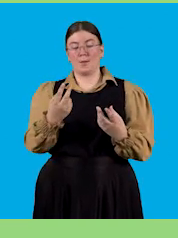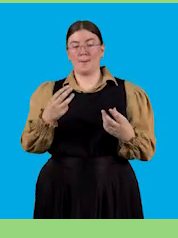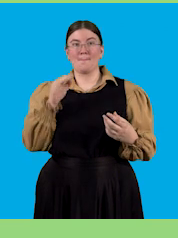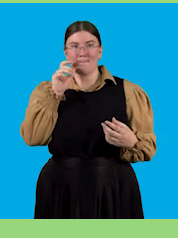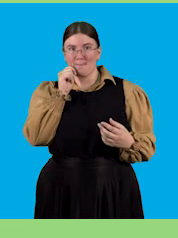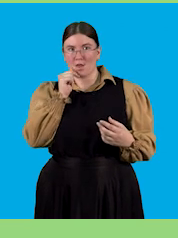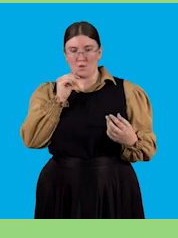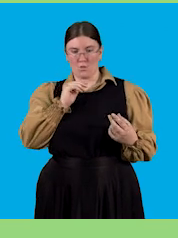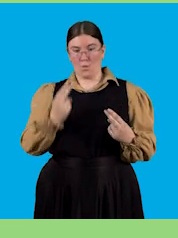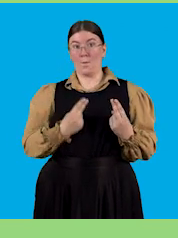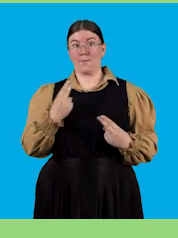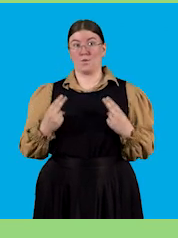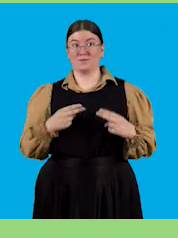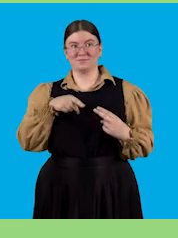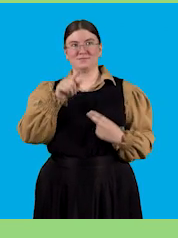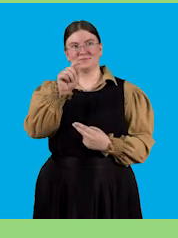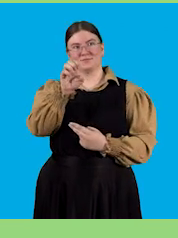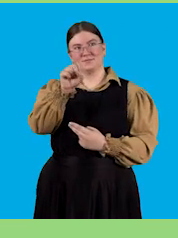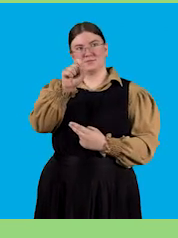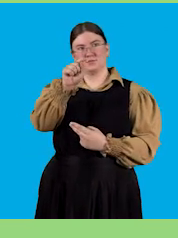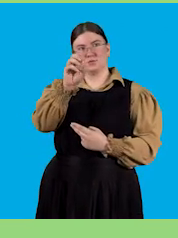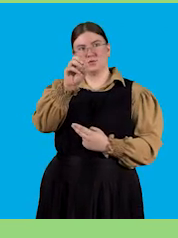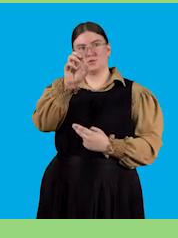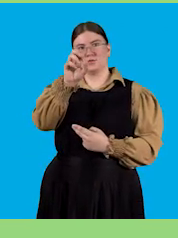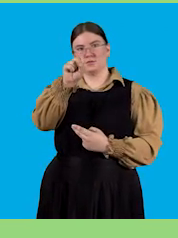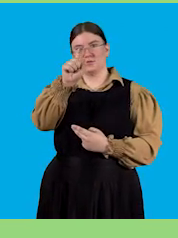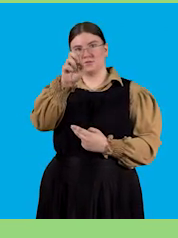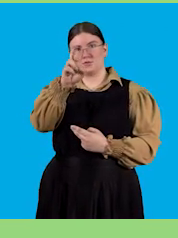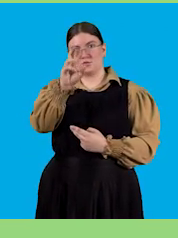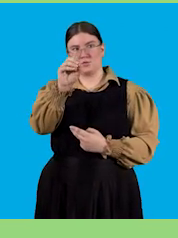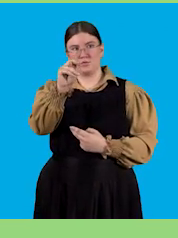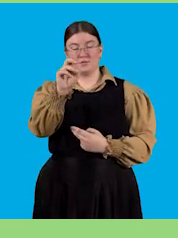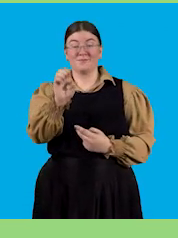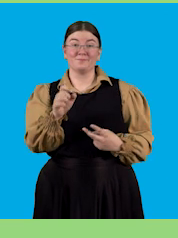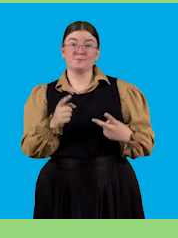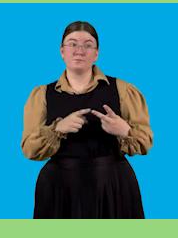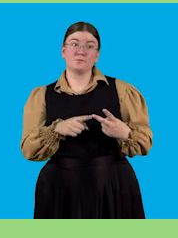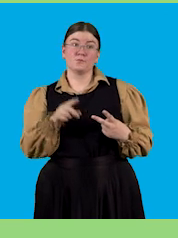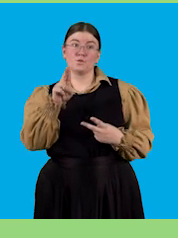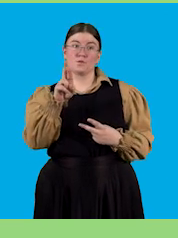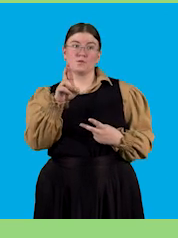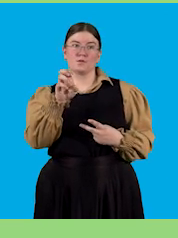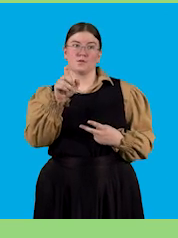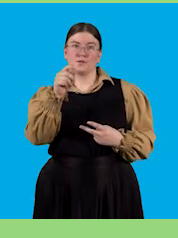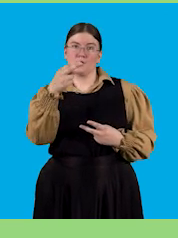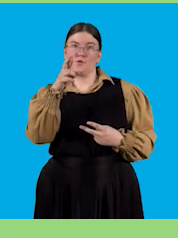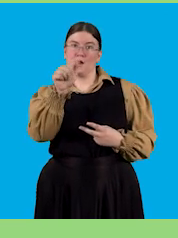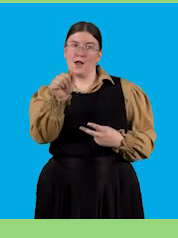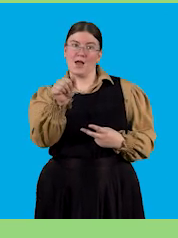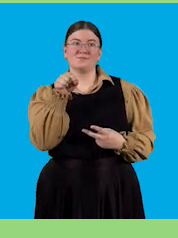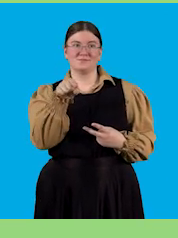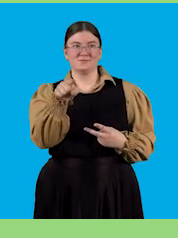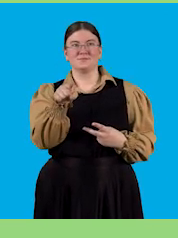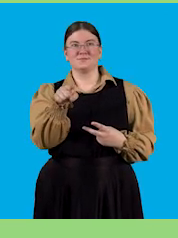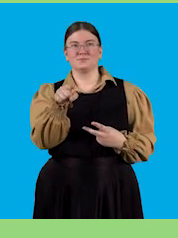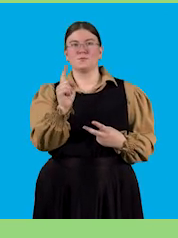namely testosterone. We are also going to look at the urethra because it forms part of, here we look